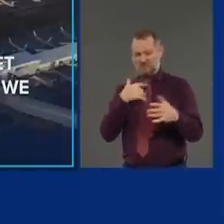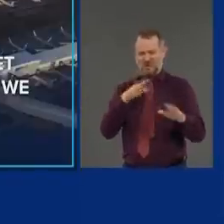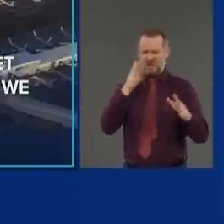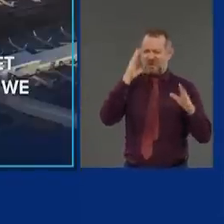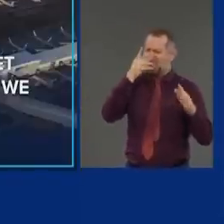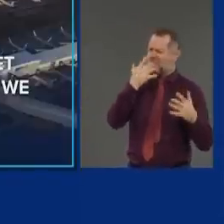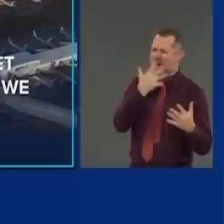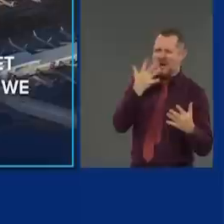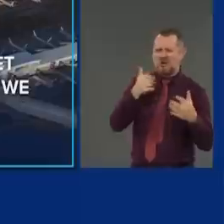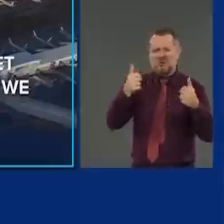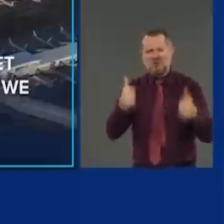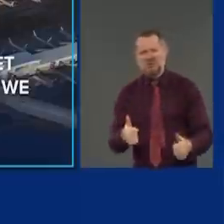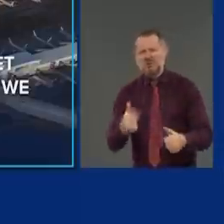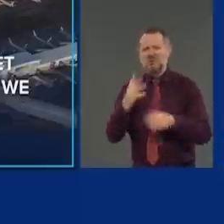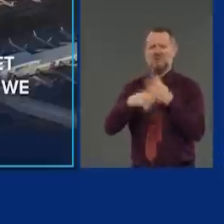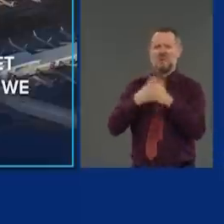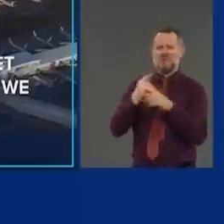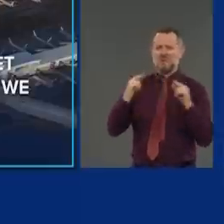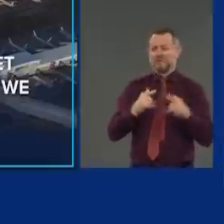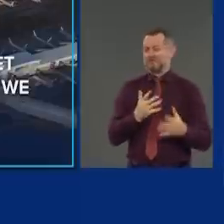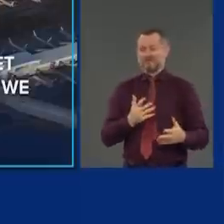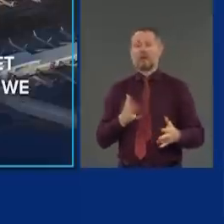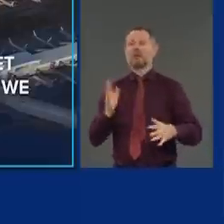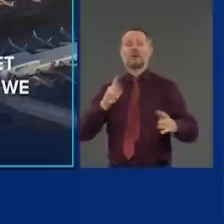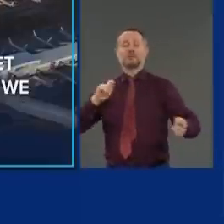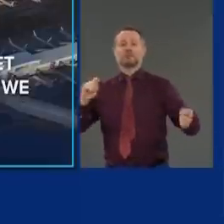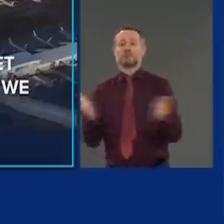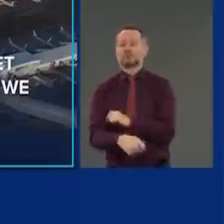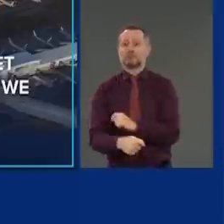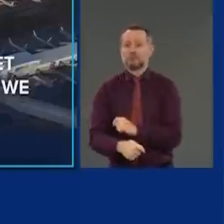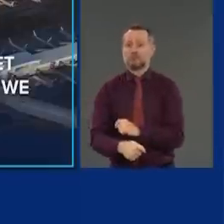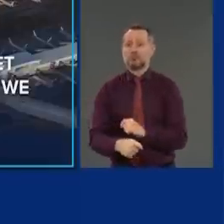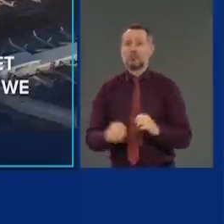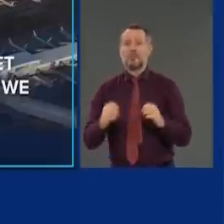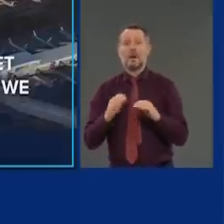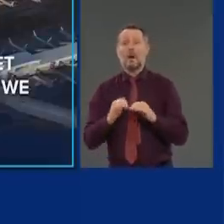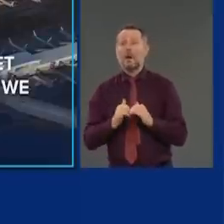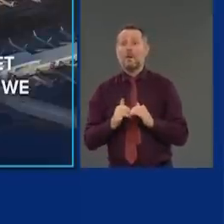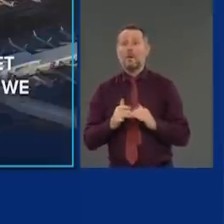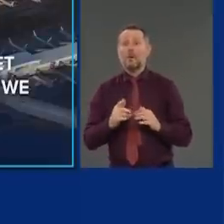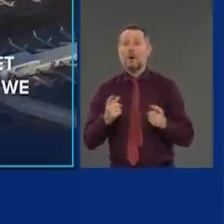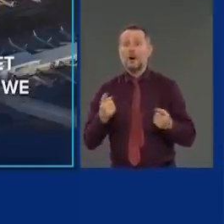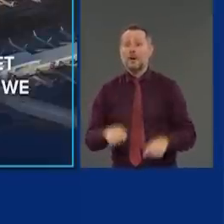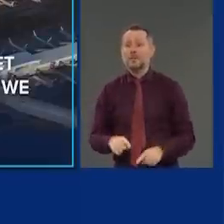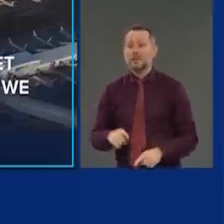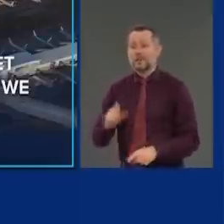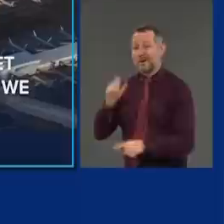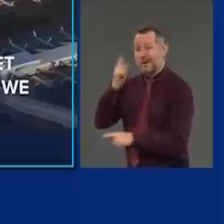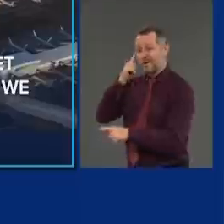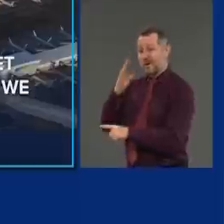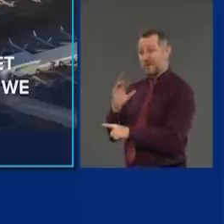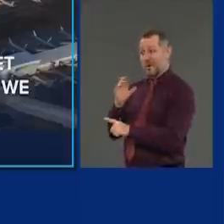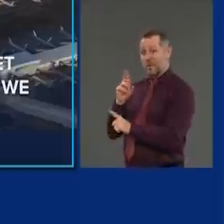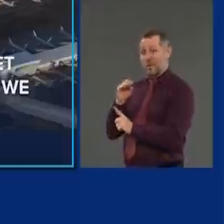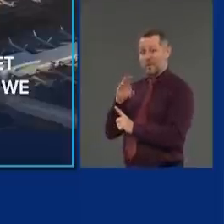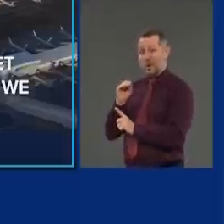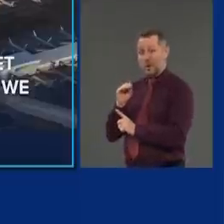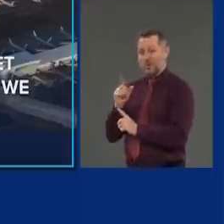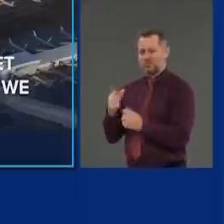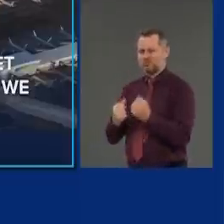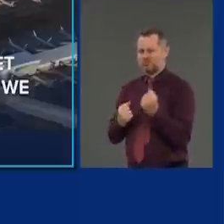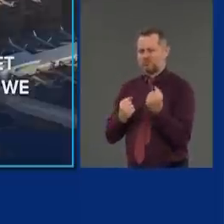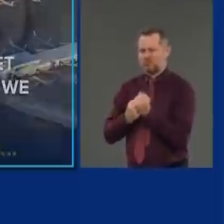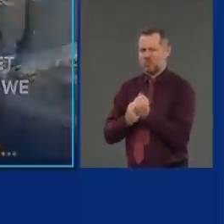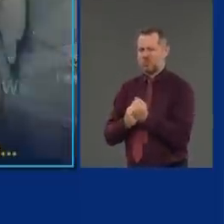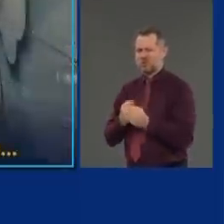his continued support, and his vigilant, and I might say intense, encouragement. The